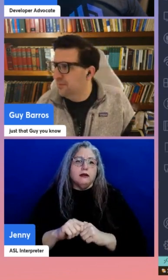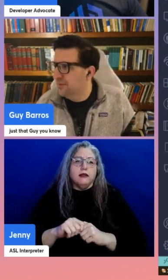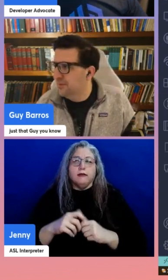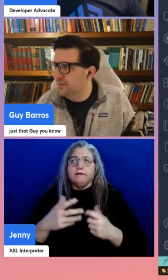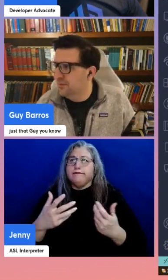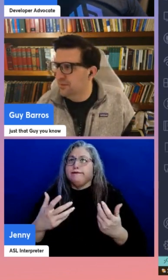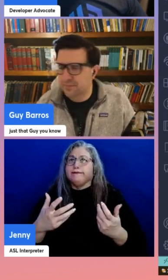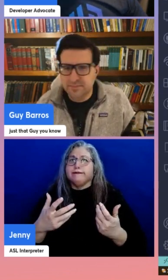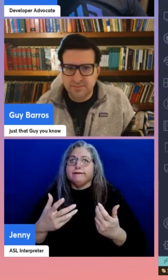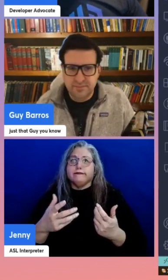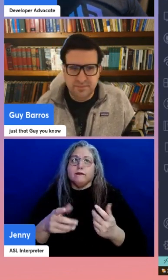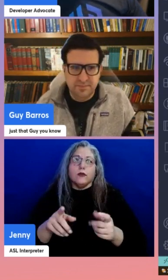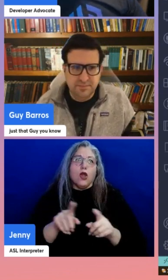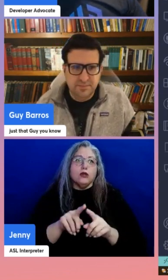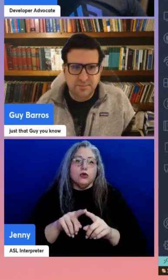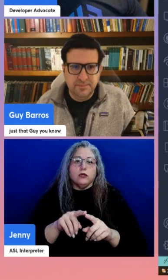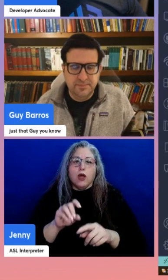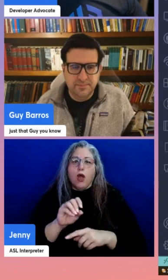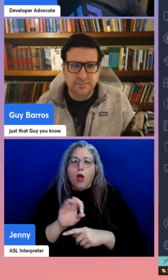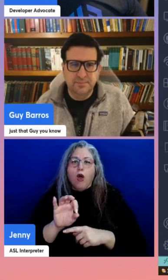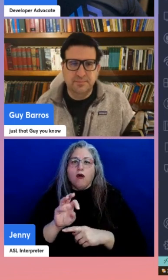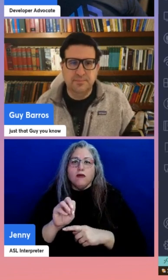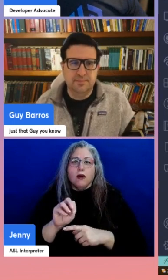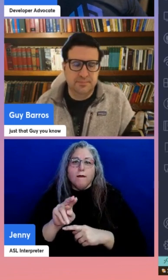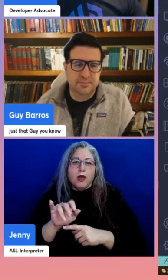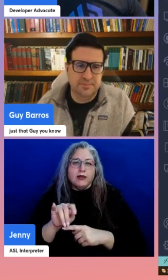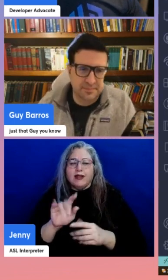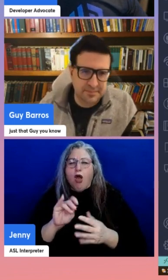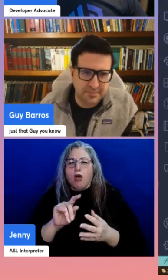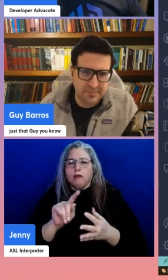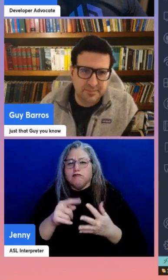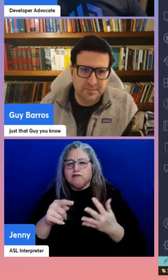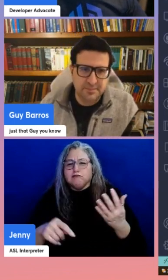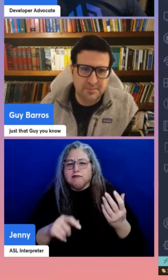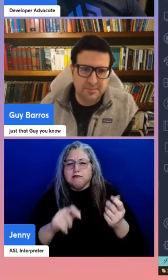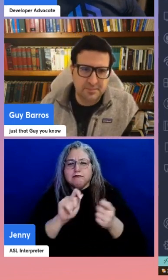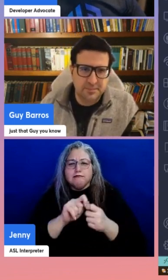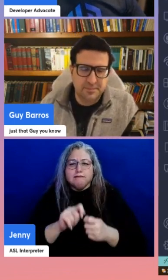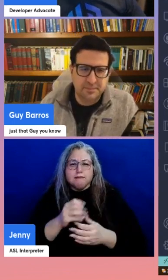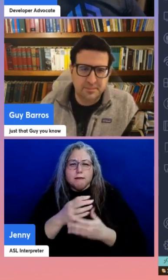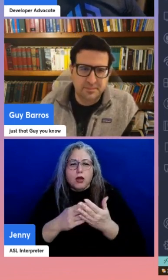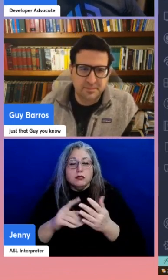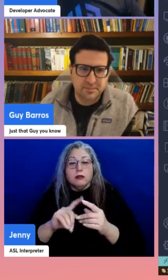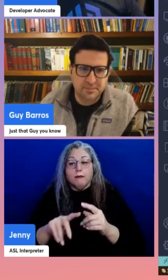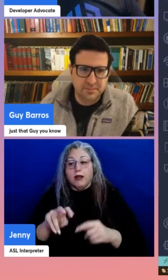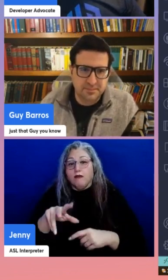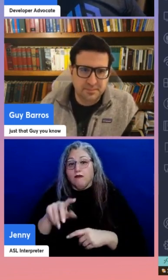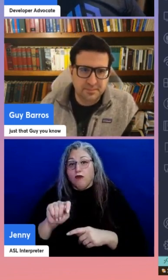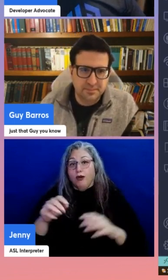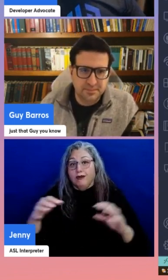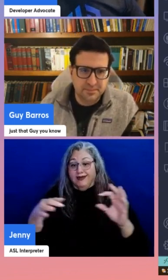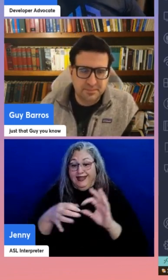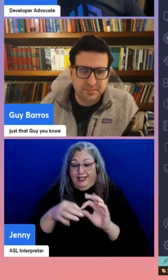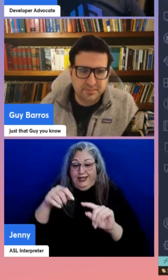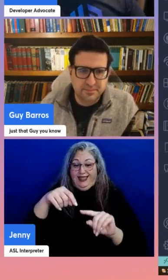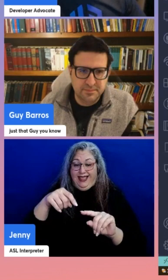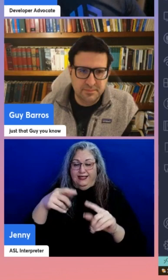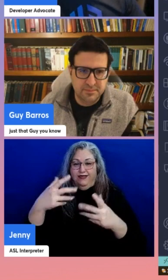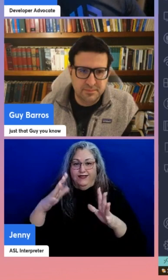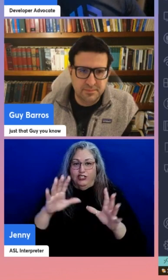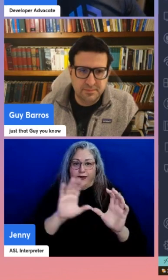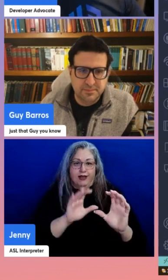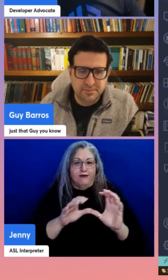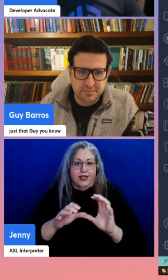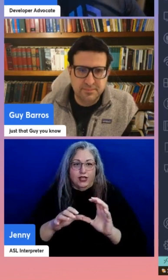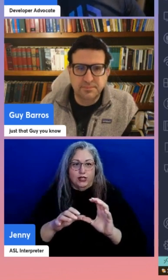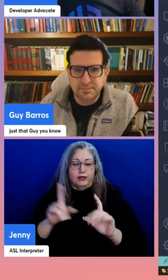the auth mounts in and all of the various other bits and pieces. The Vault connection reference has already been configured. That points